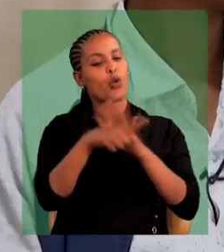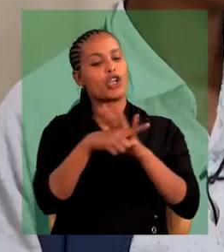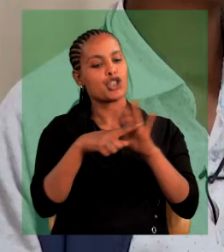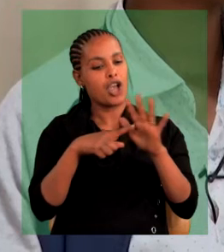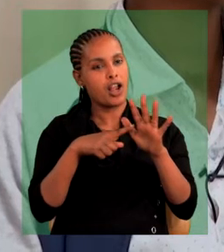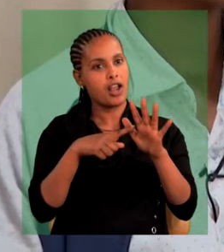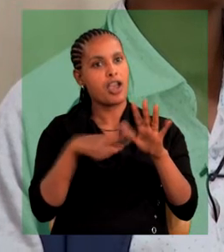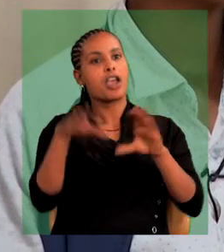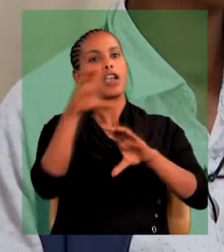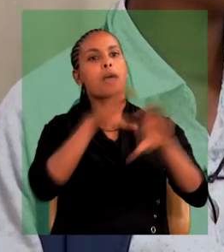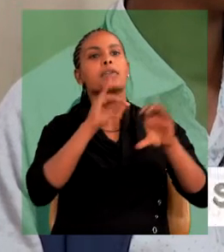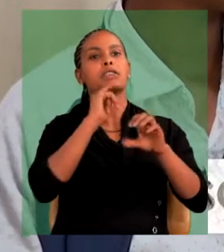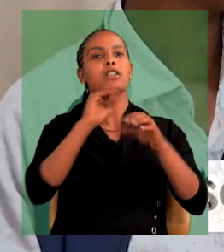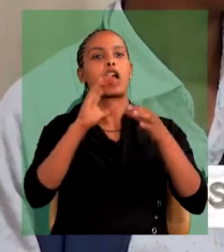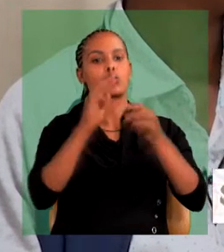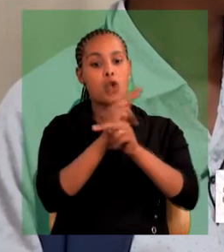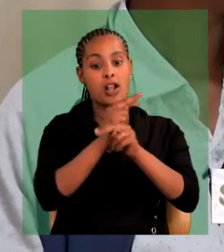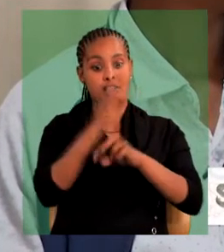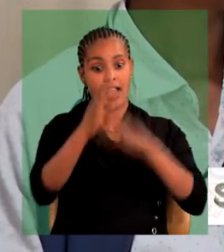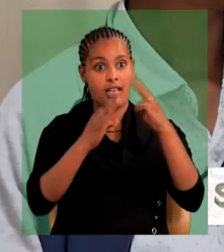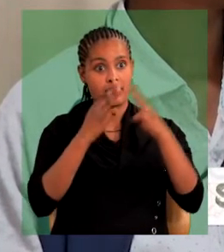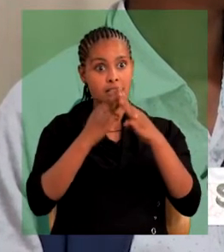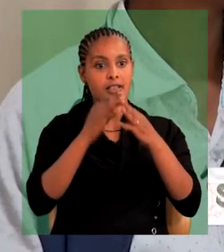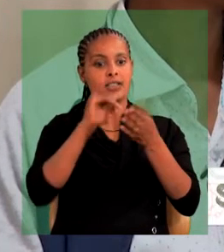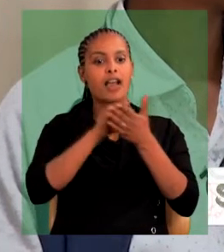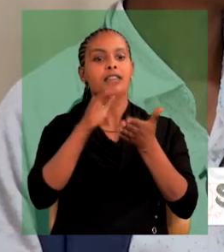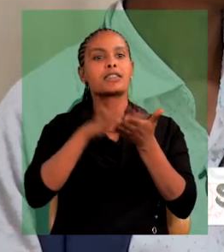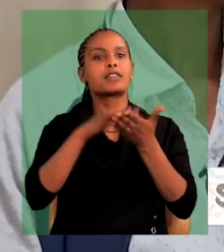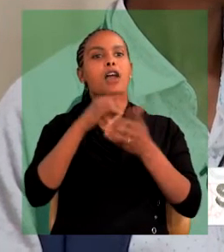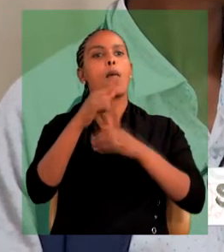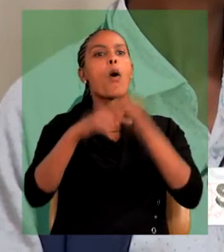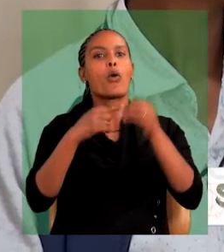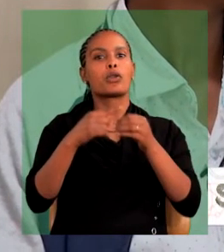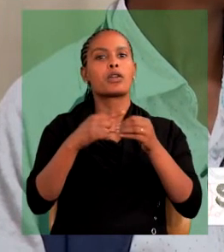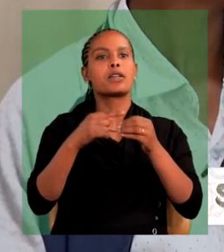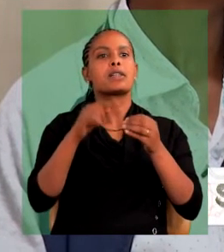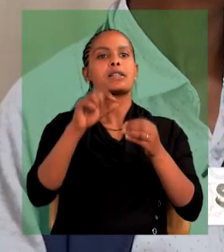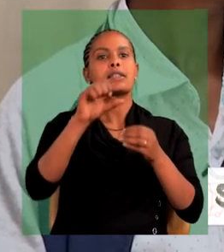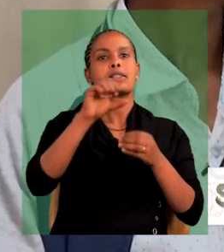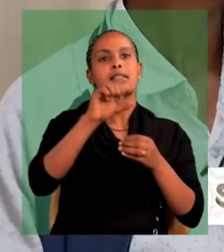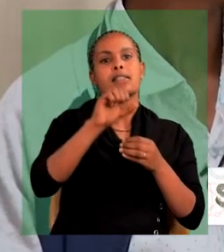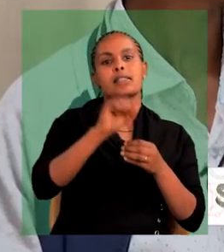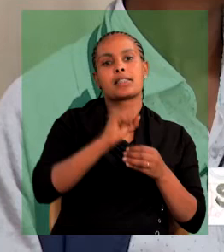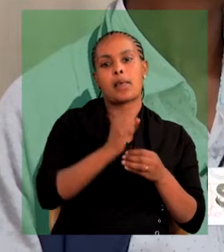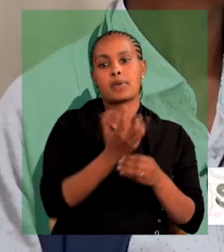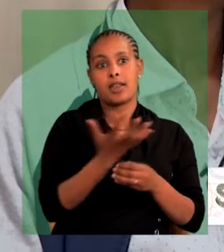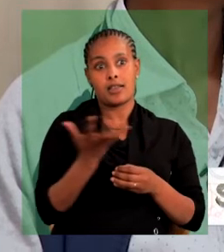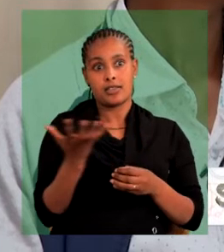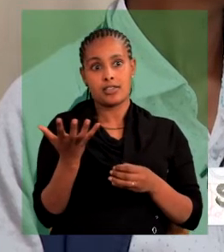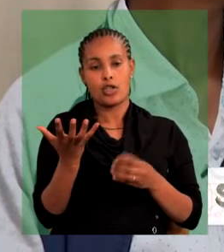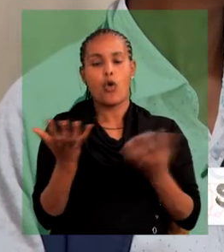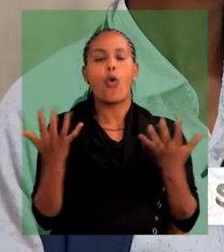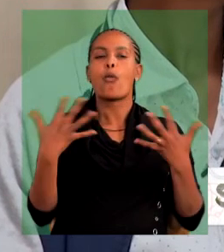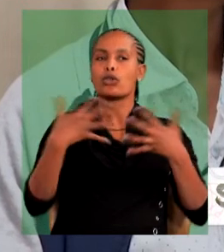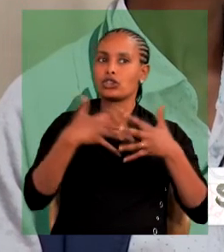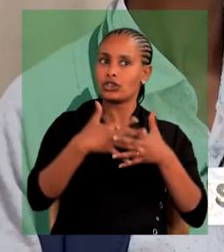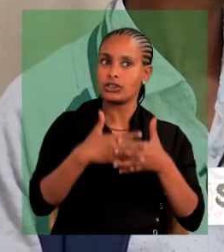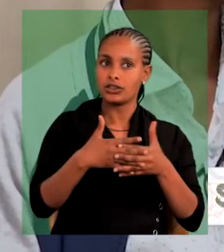sequential. Chemistry is a natural science that studies about substance,